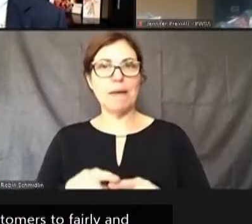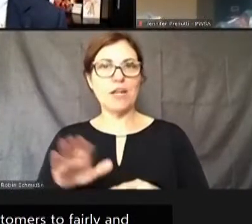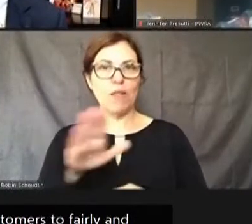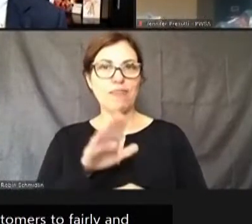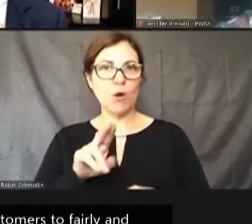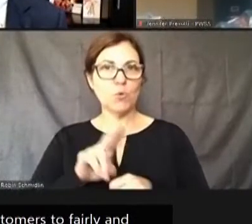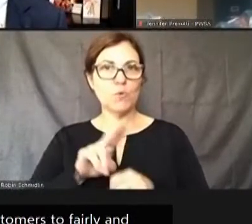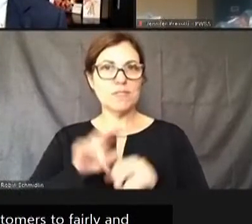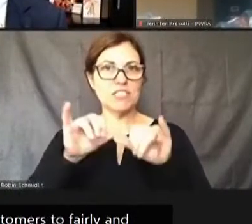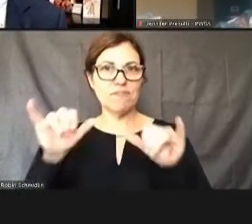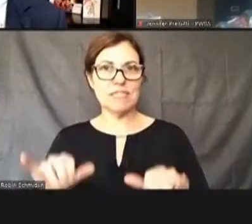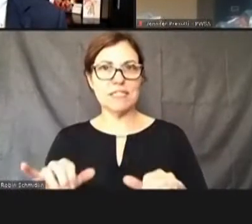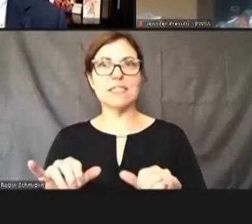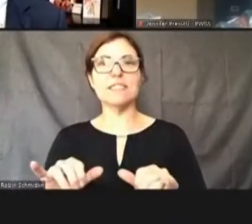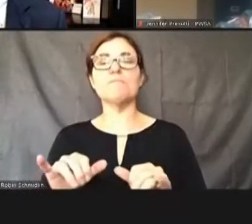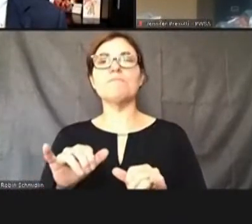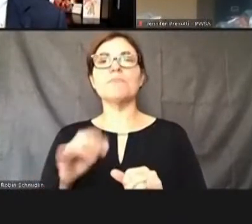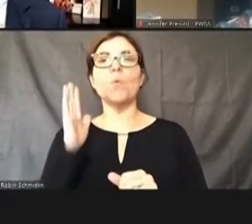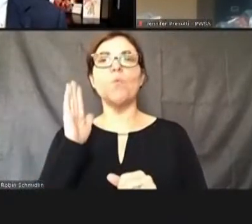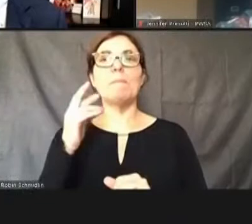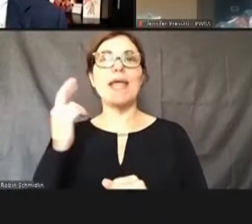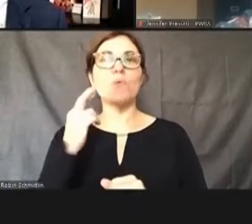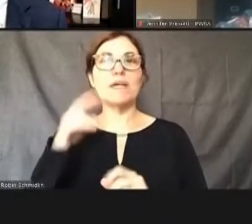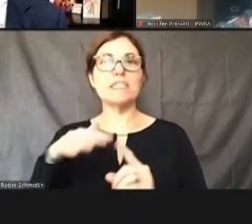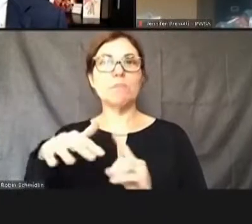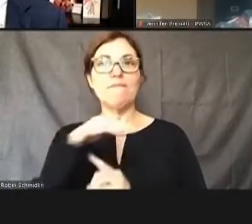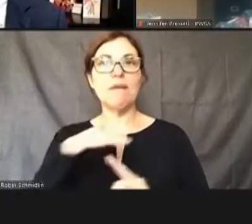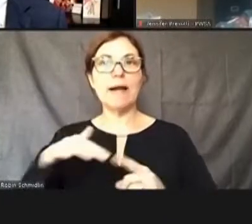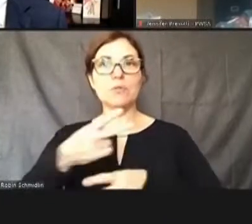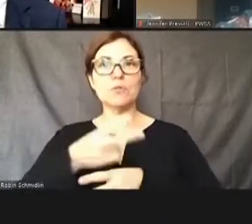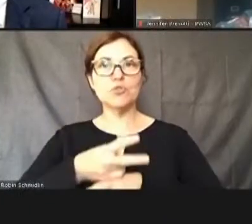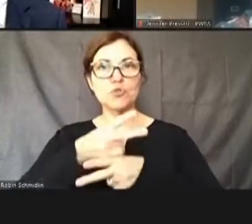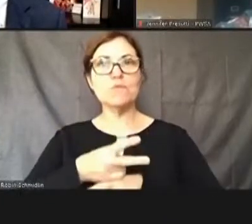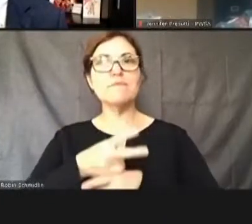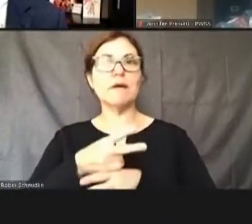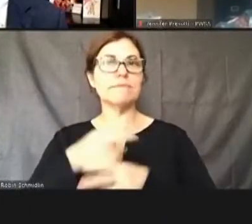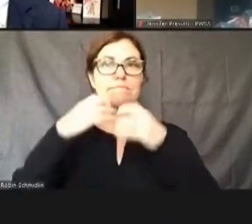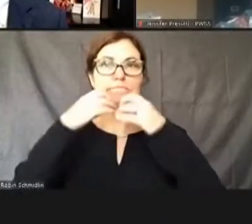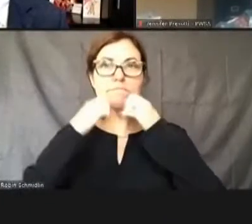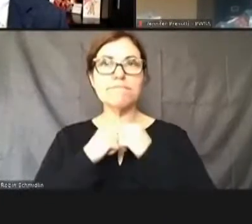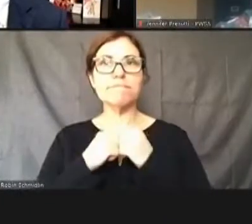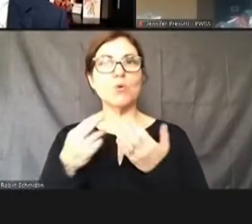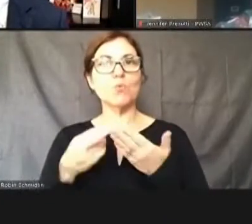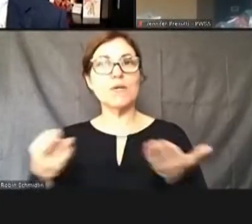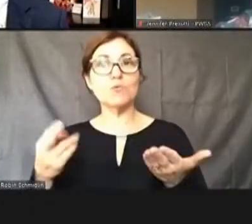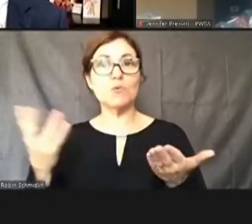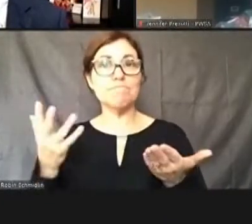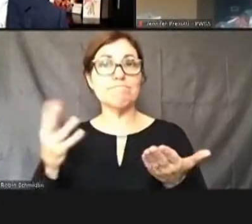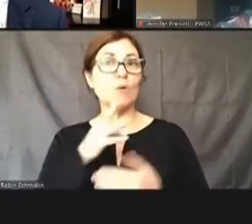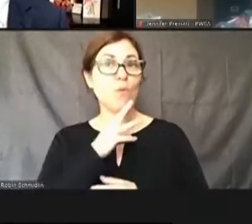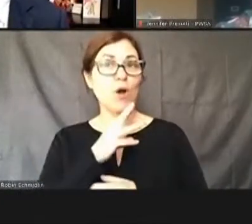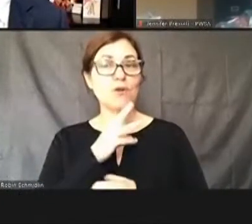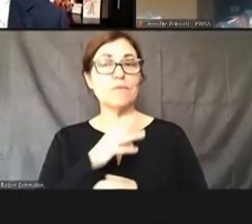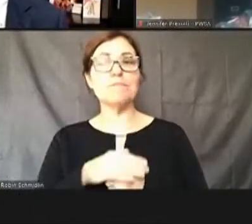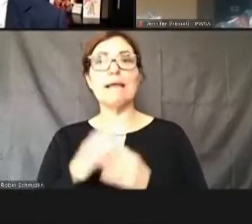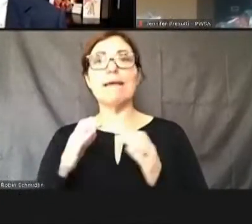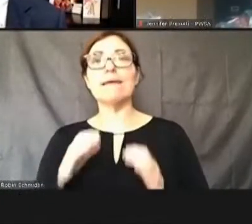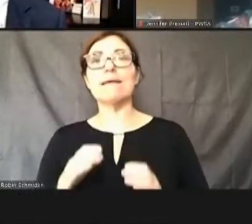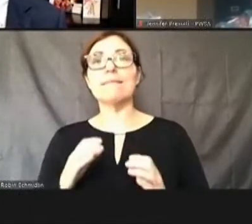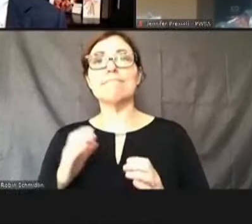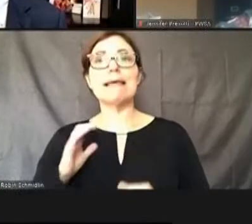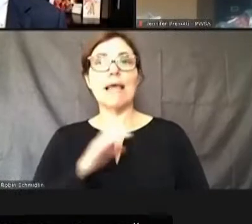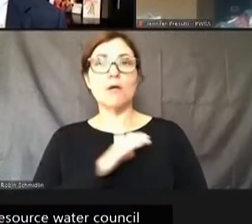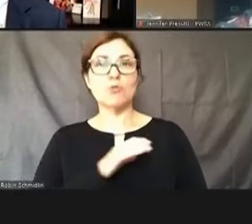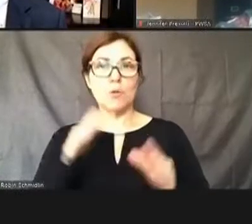regional environmental steward of our most precious resource, water. Councilperson Erica Strasburger